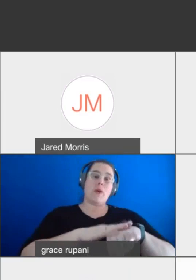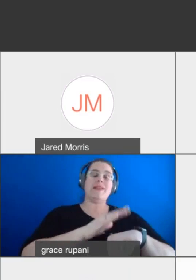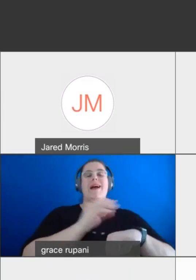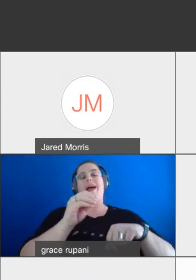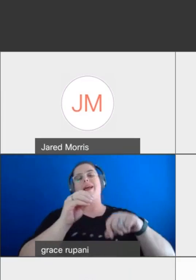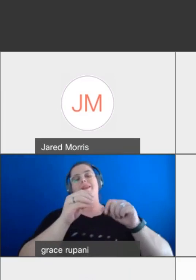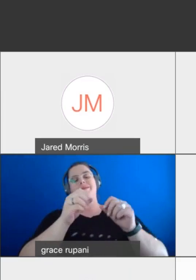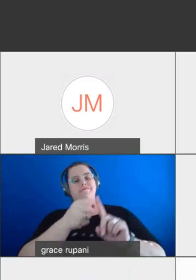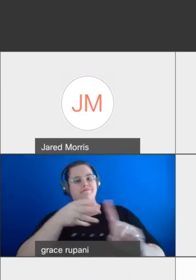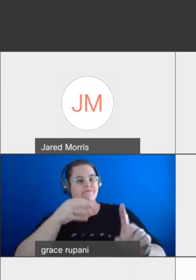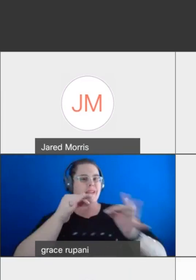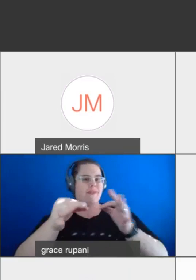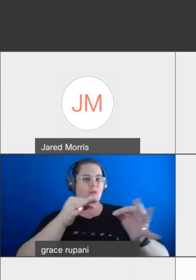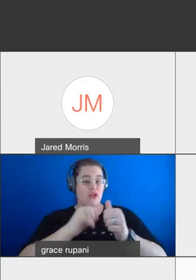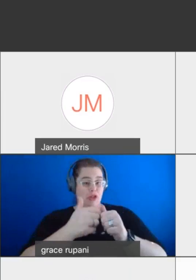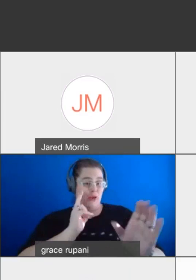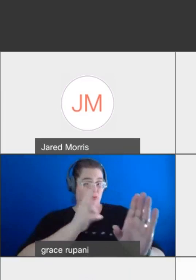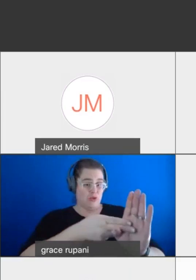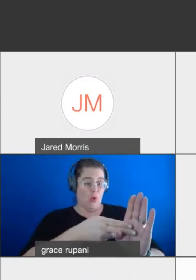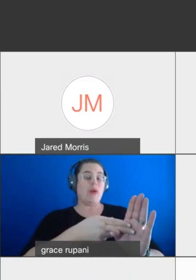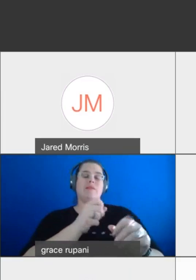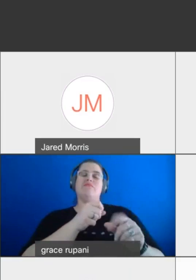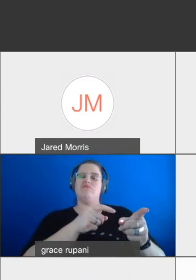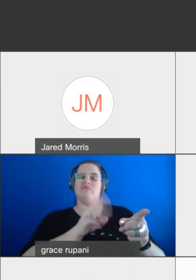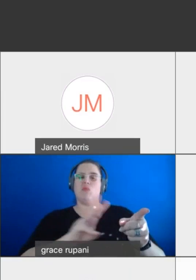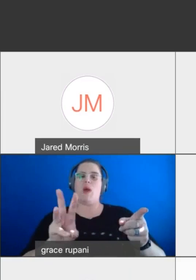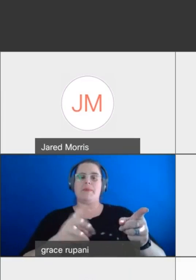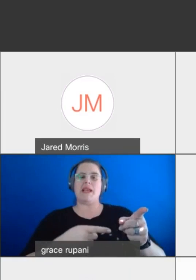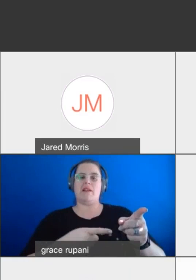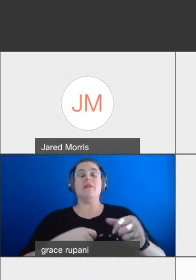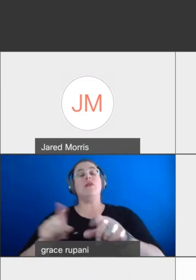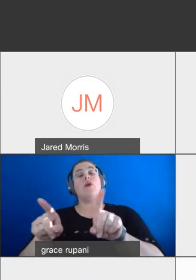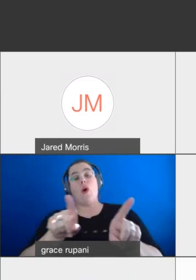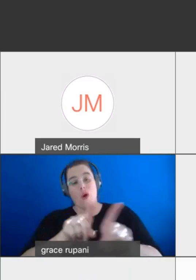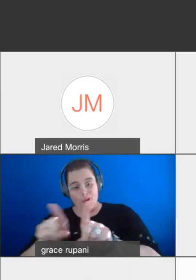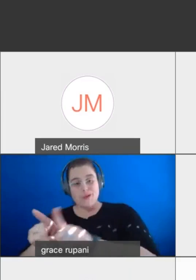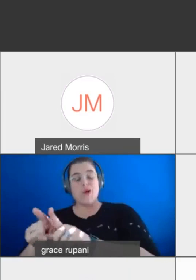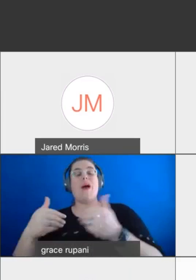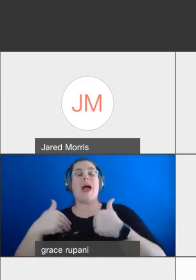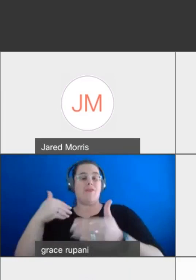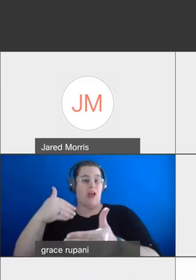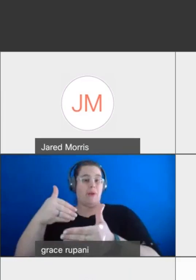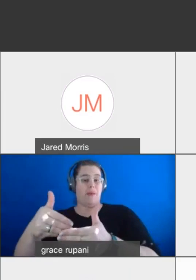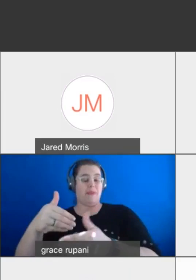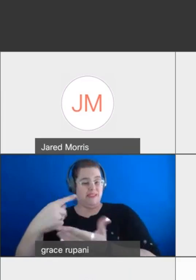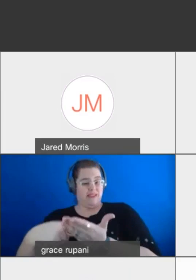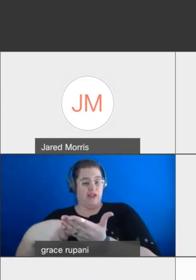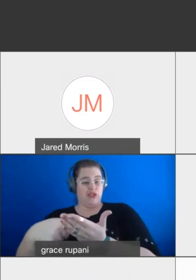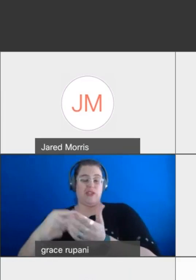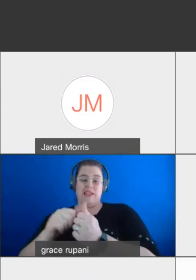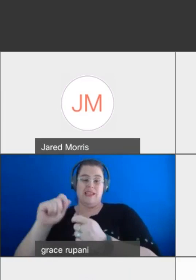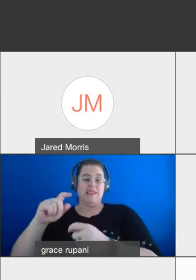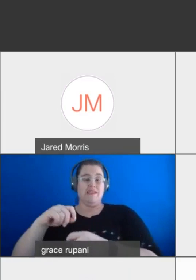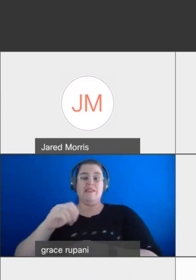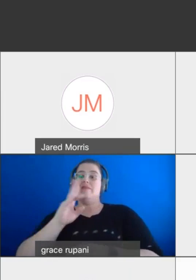is also an upcoming discussion in Spanish with the Latinx community talking